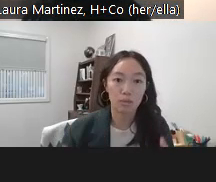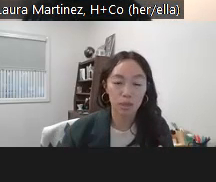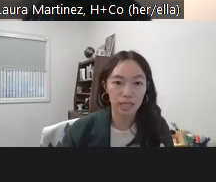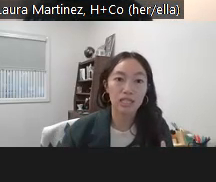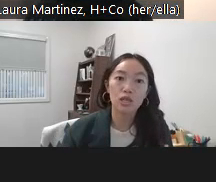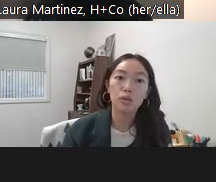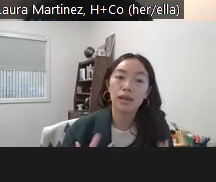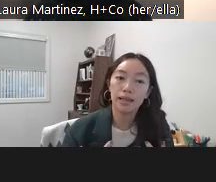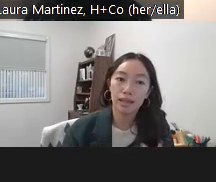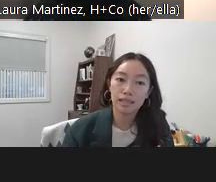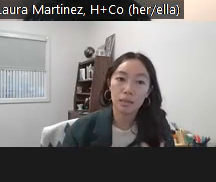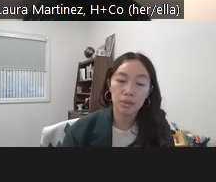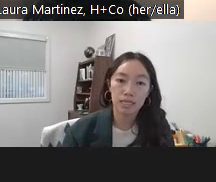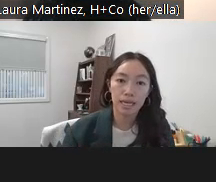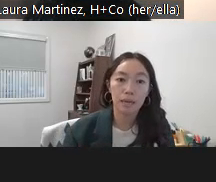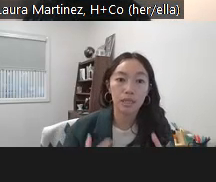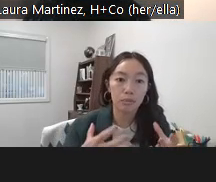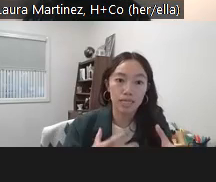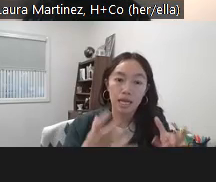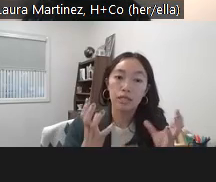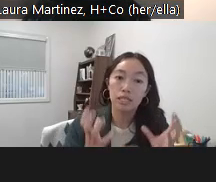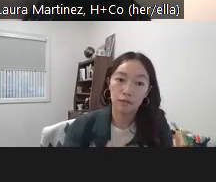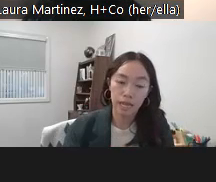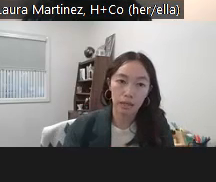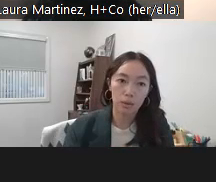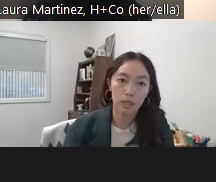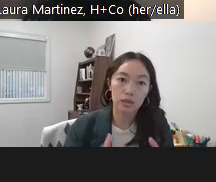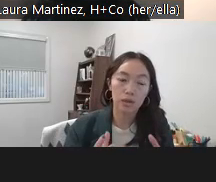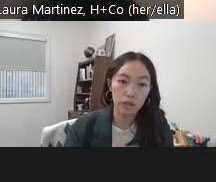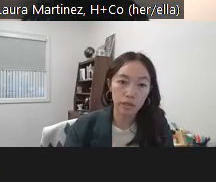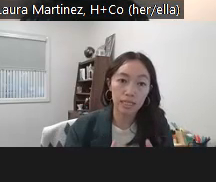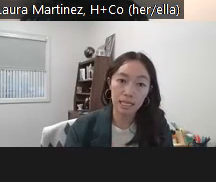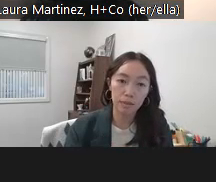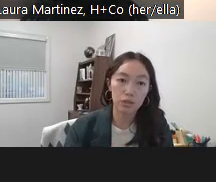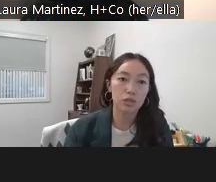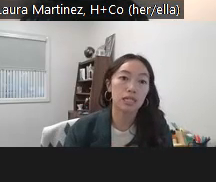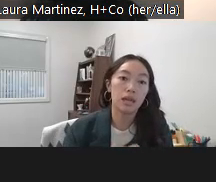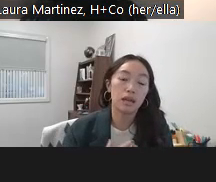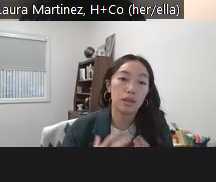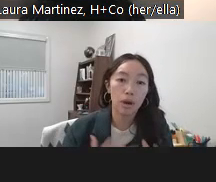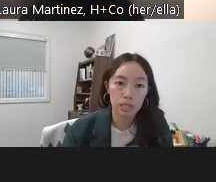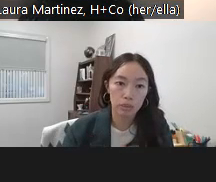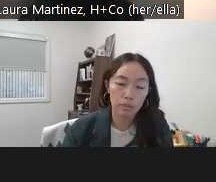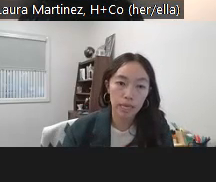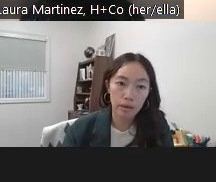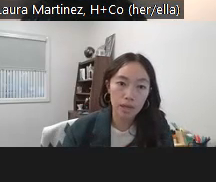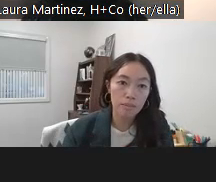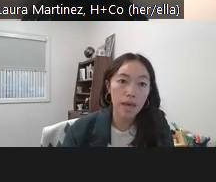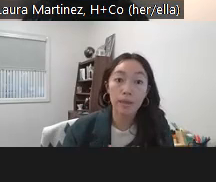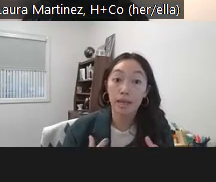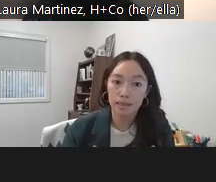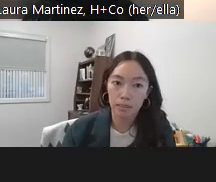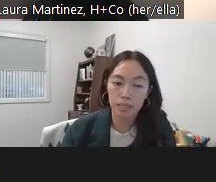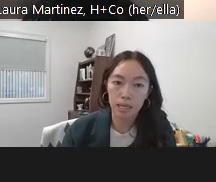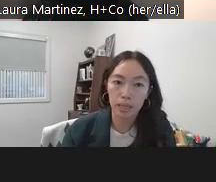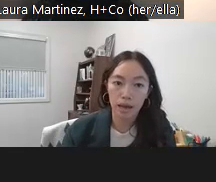this 31 million. And so in the next couple of slides, I'm going to break down in different categories our incentive measures, the progress that we're making on them,